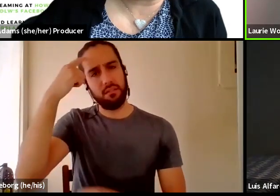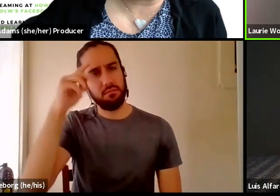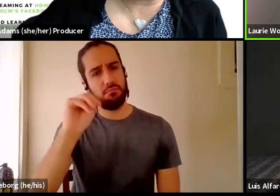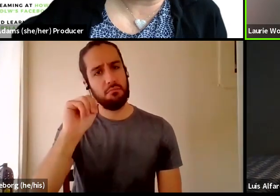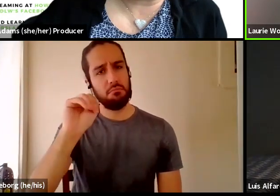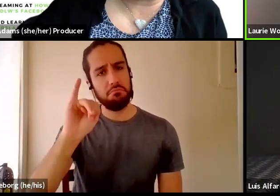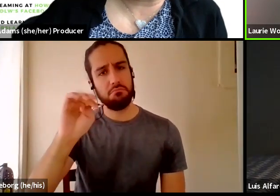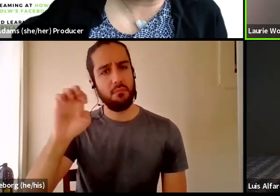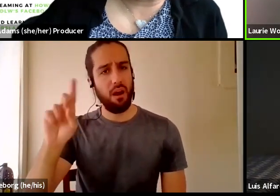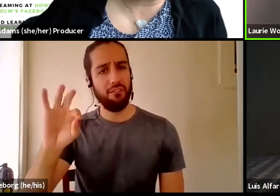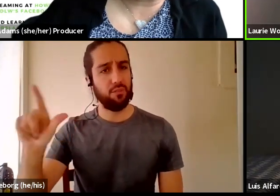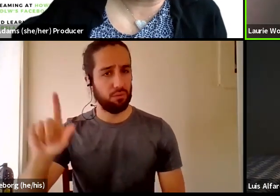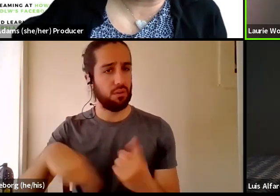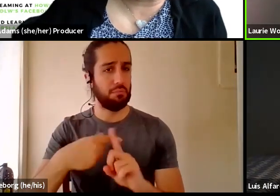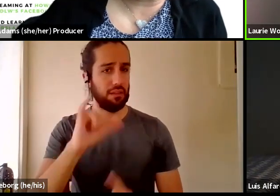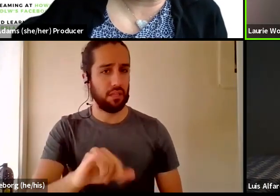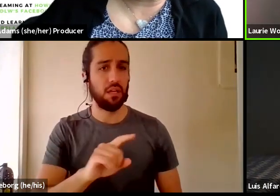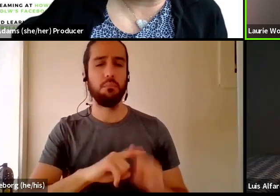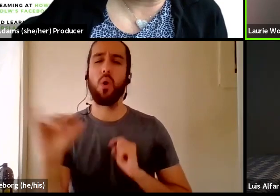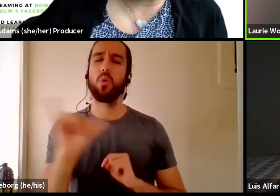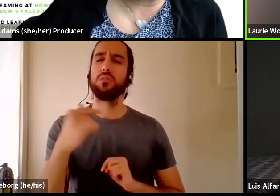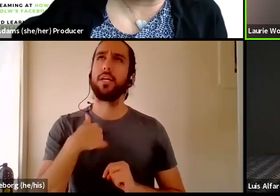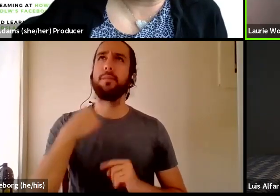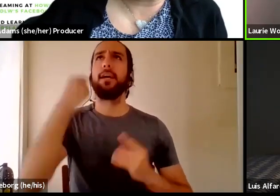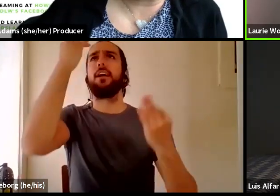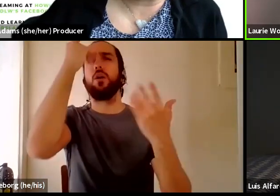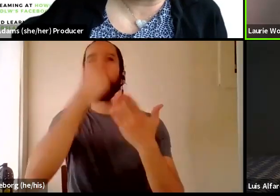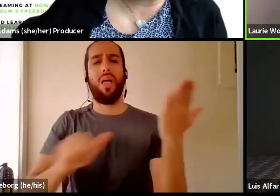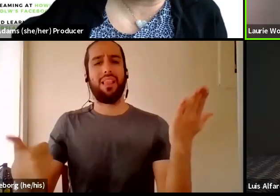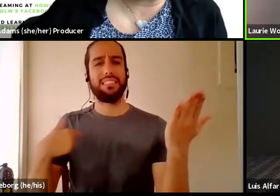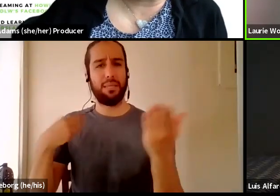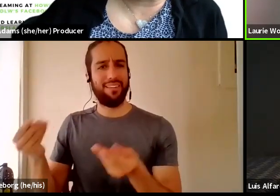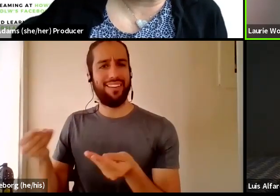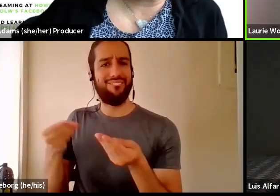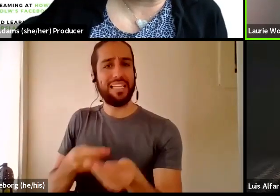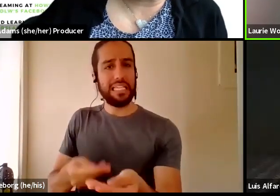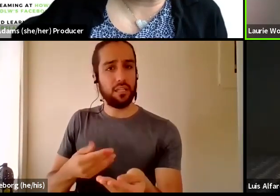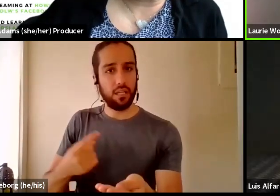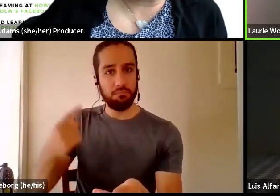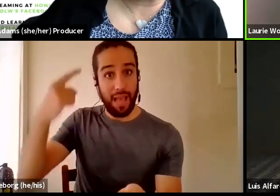to, what else am I feeding like my head and my heart?